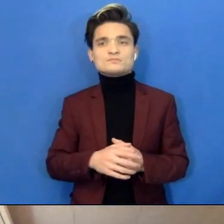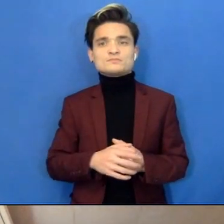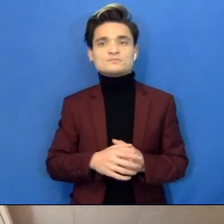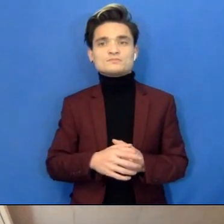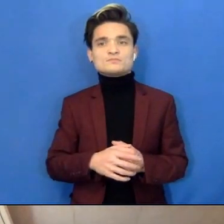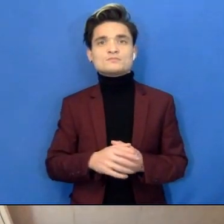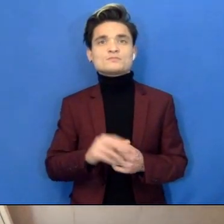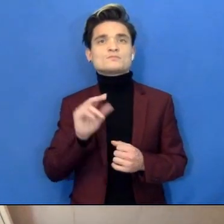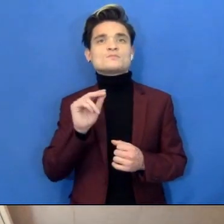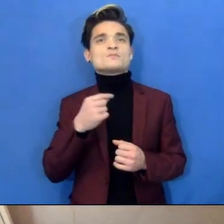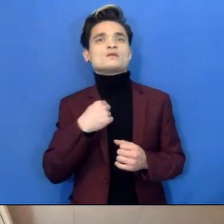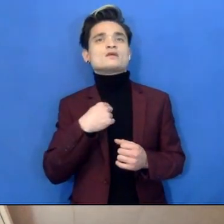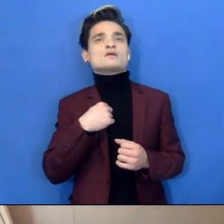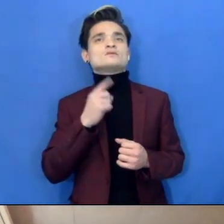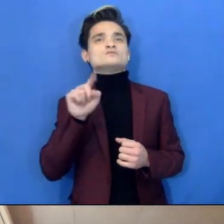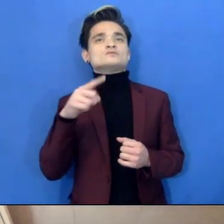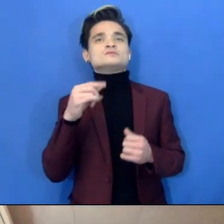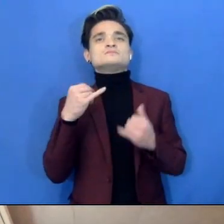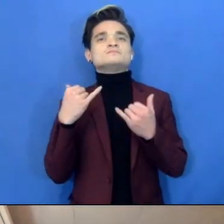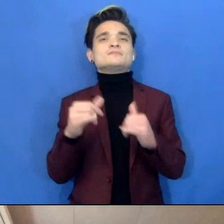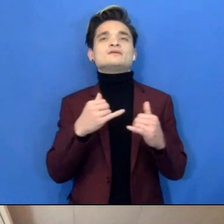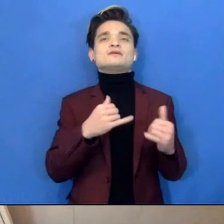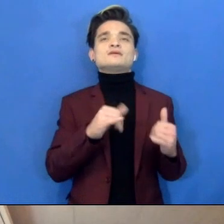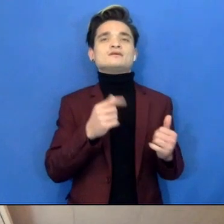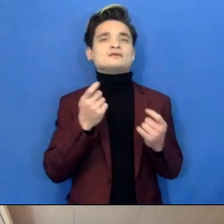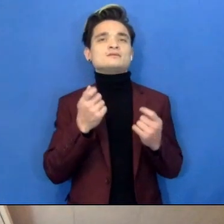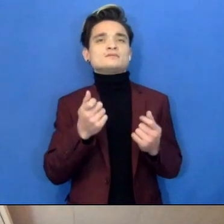playing a little bit. I agree with what Daniela